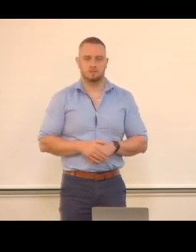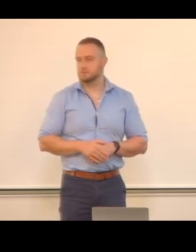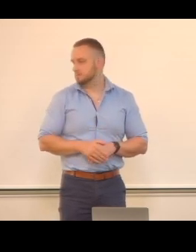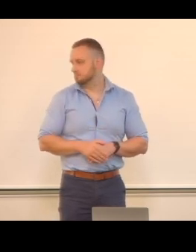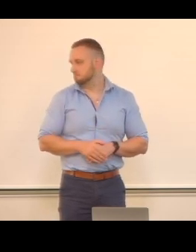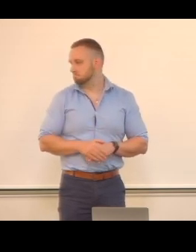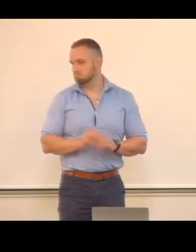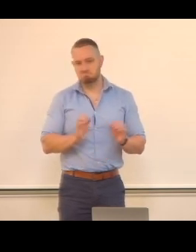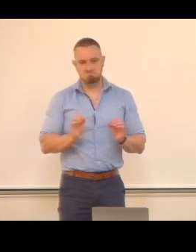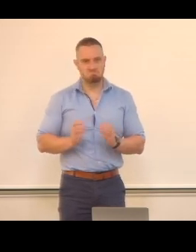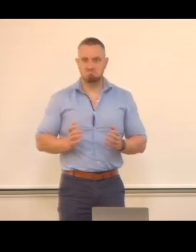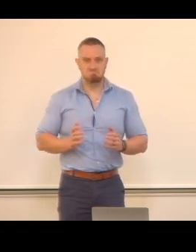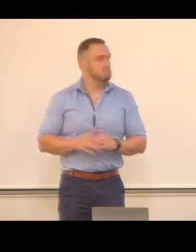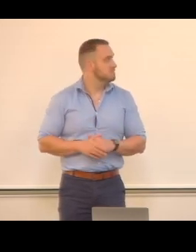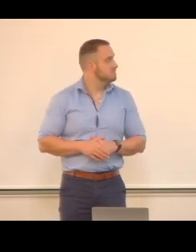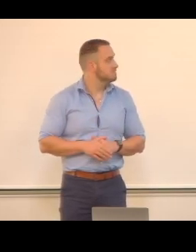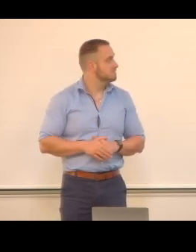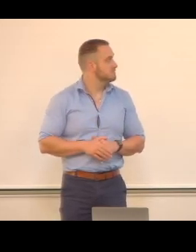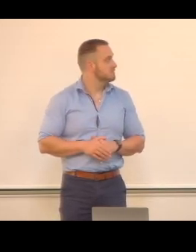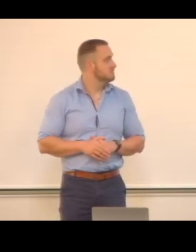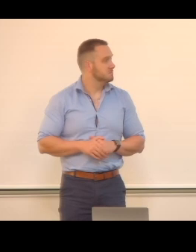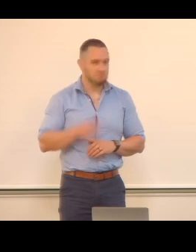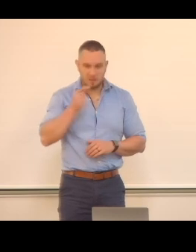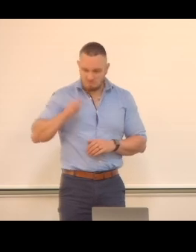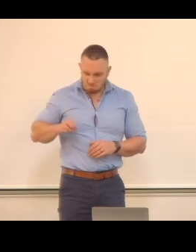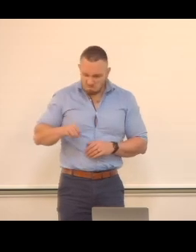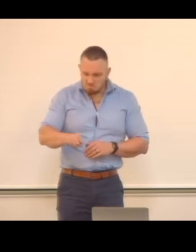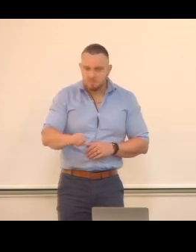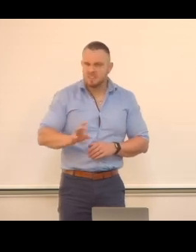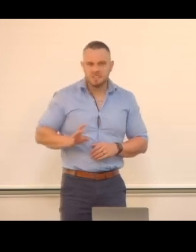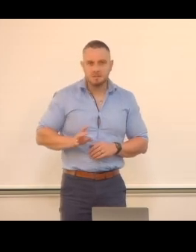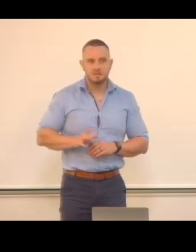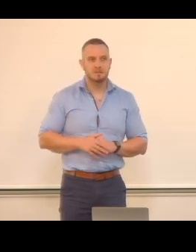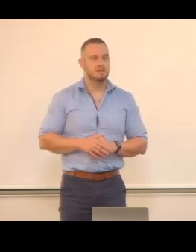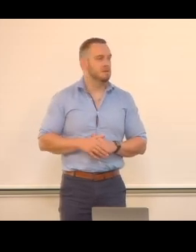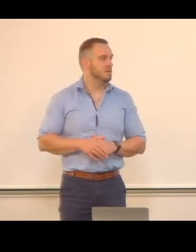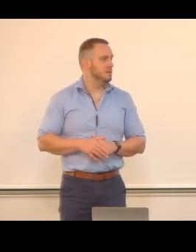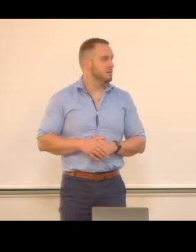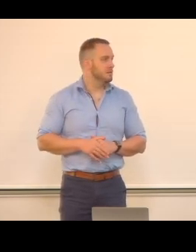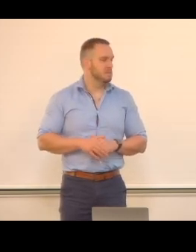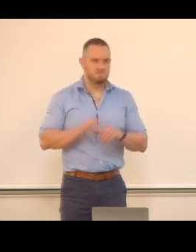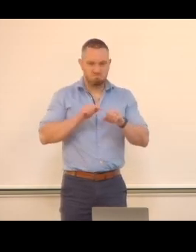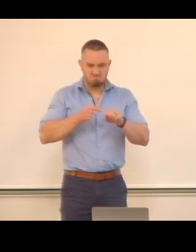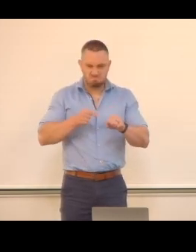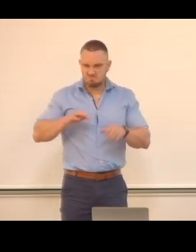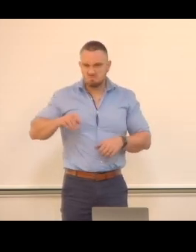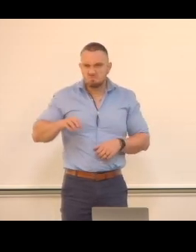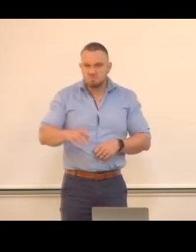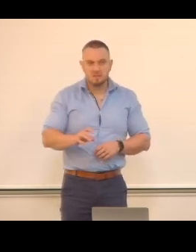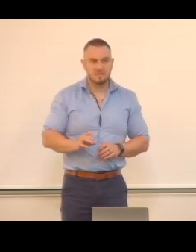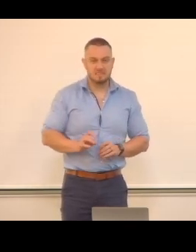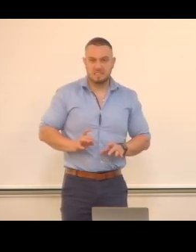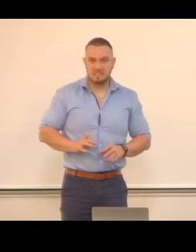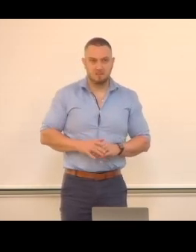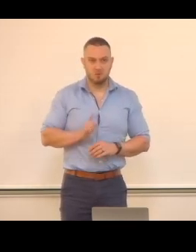there's nothing. I think there's some small critters. That like rodent-sized critters that are